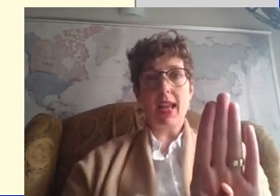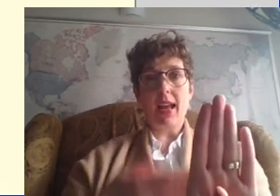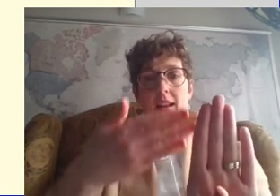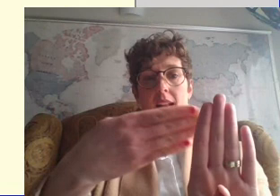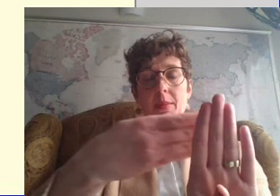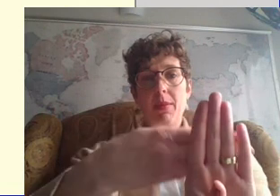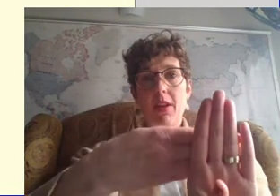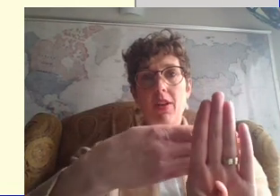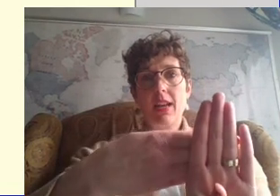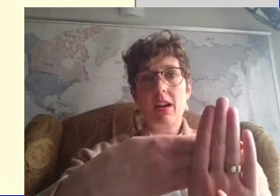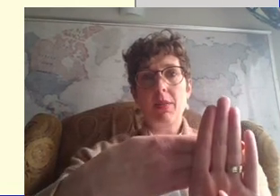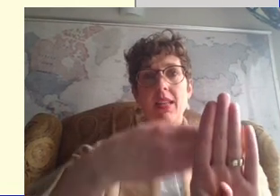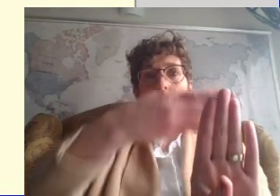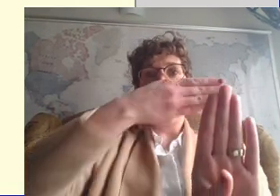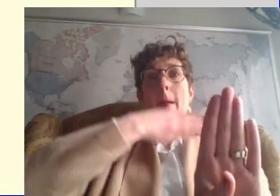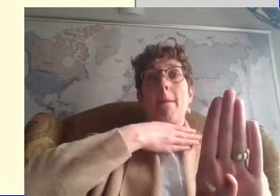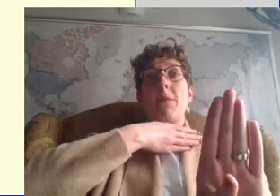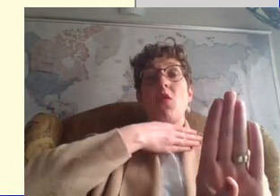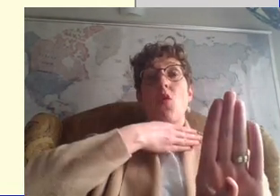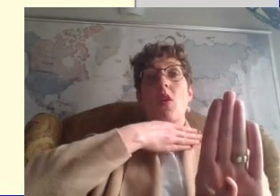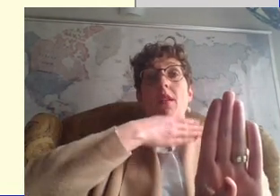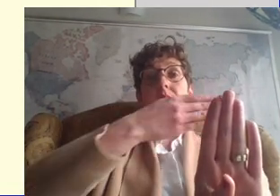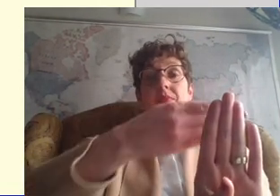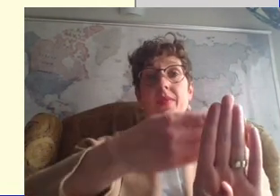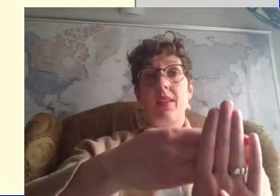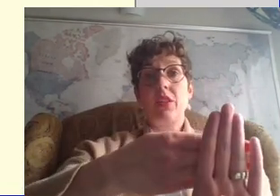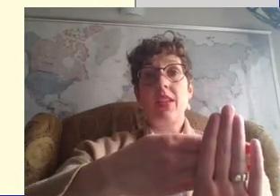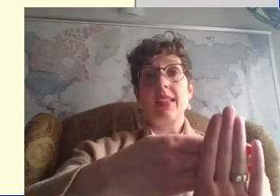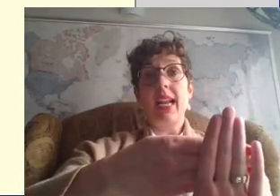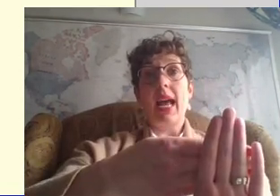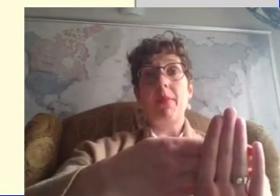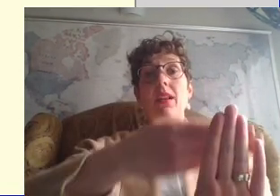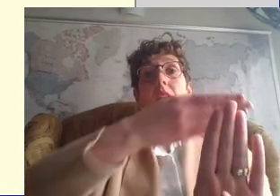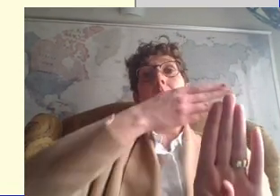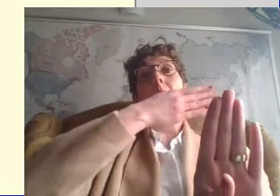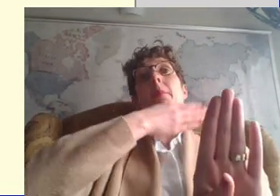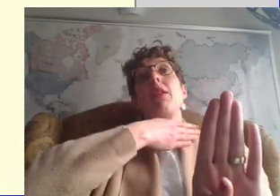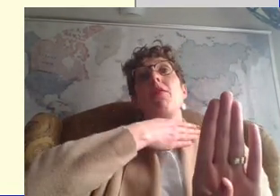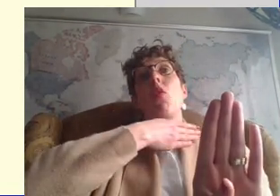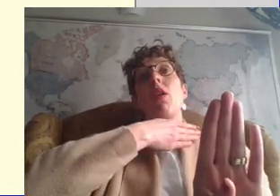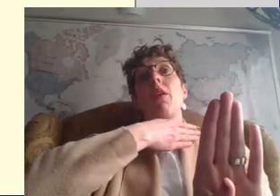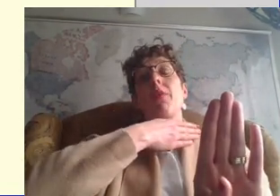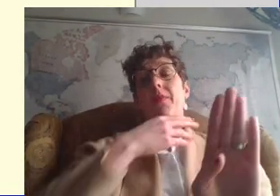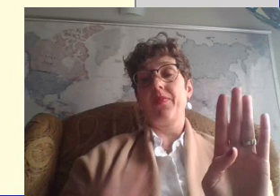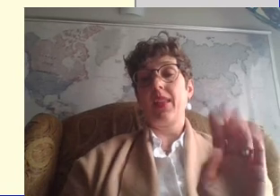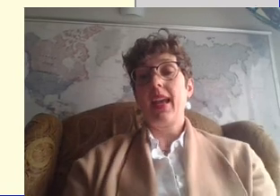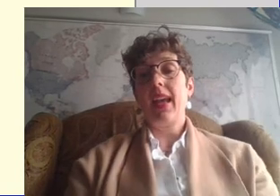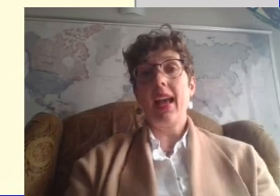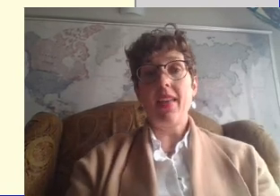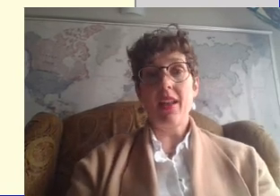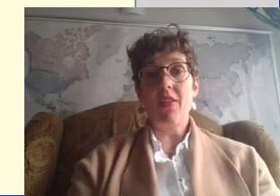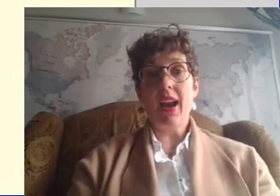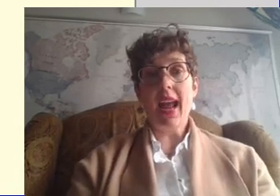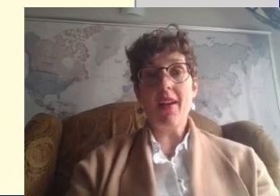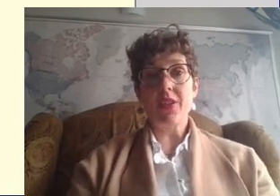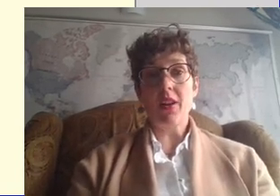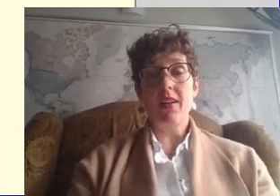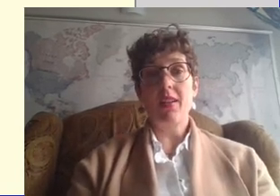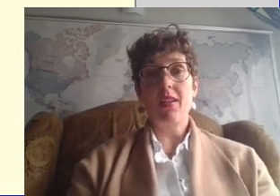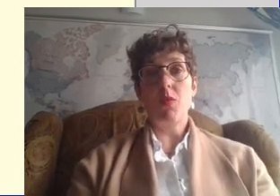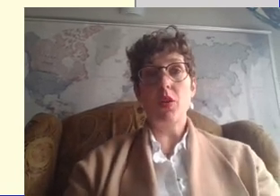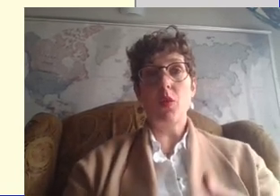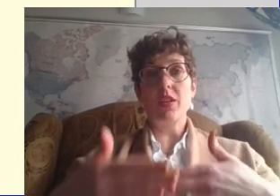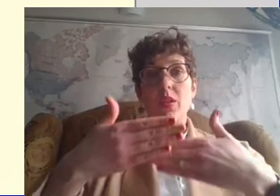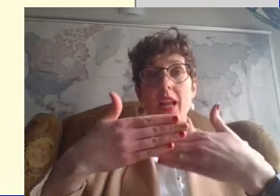at the back of my hand, and I'm going to put my other hand here, and I'm going to say before. These are things that happened before. And then for